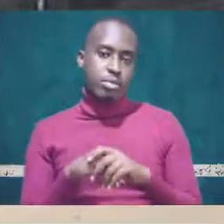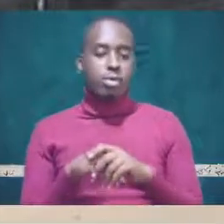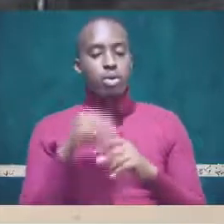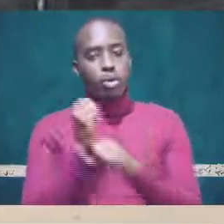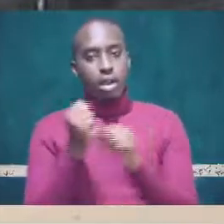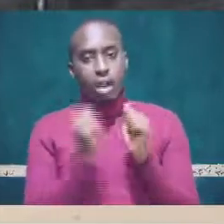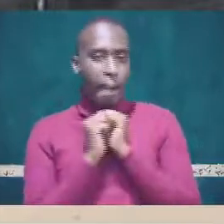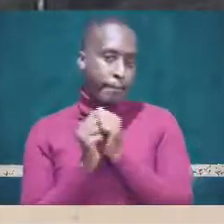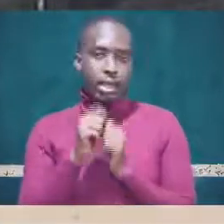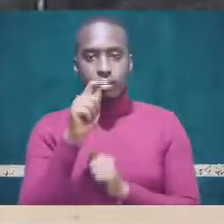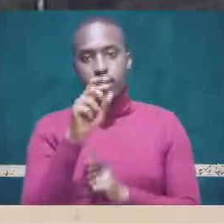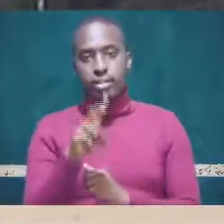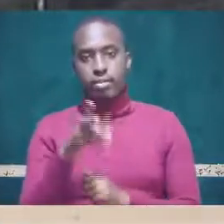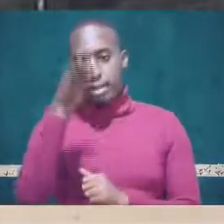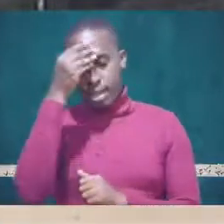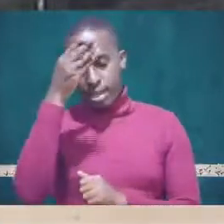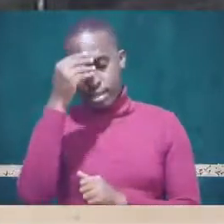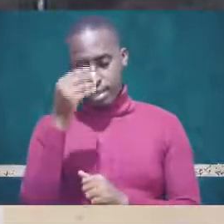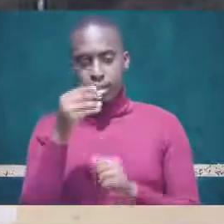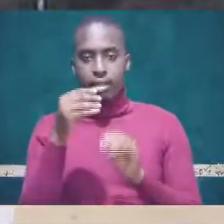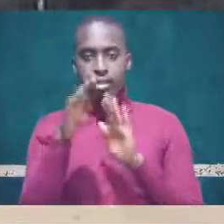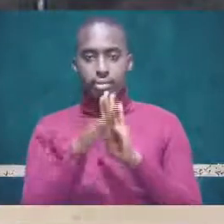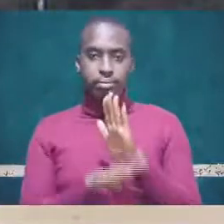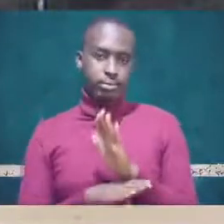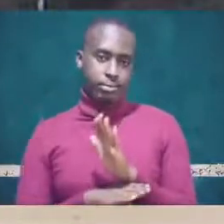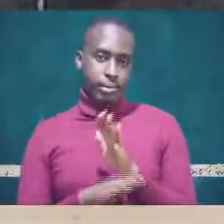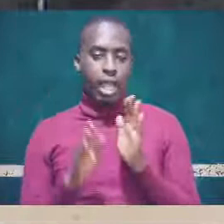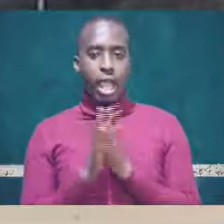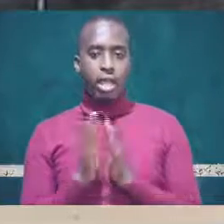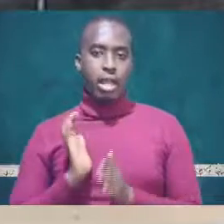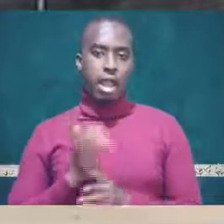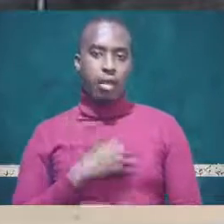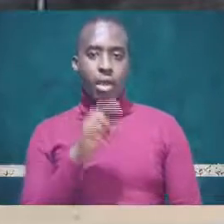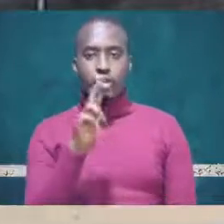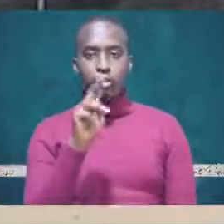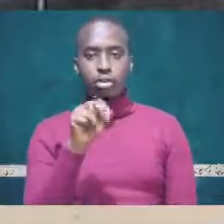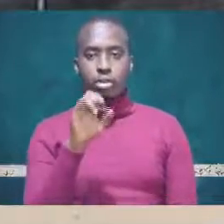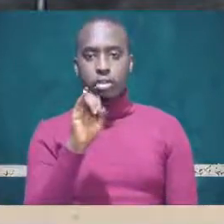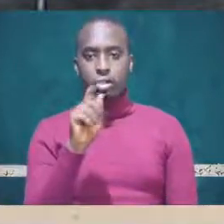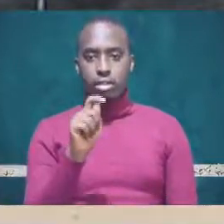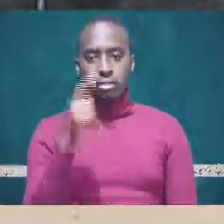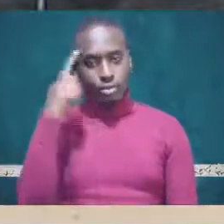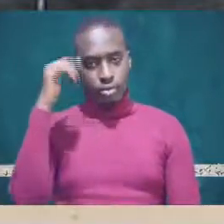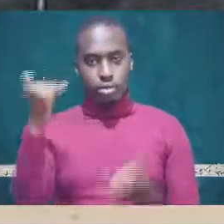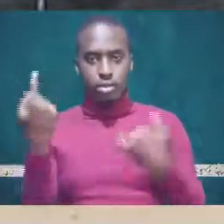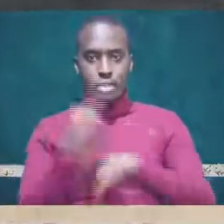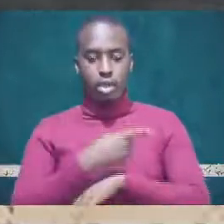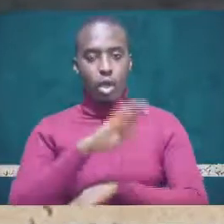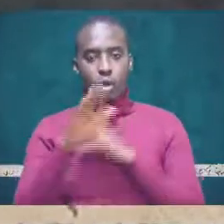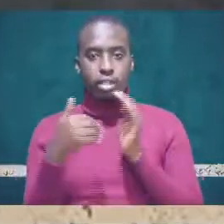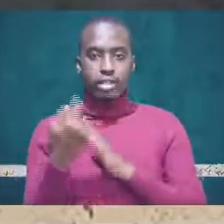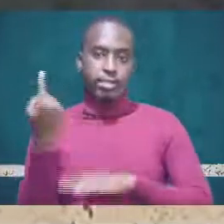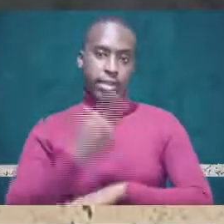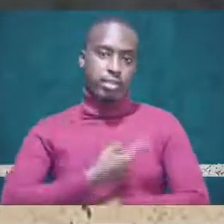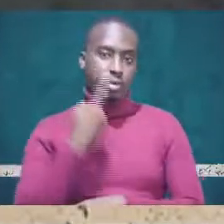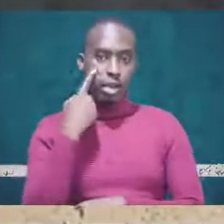interactive TV learning session. And our unit for today, as you know, all these days we have been looking